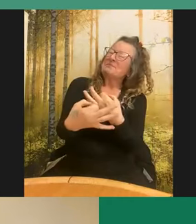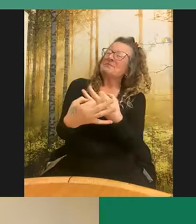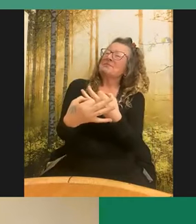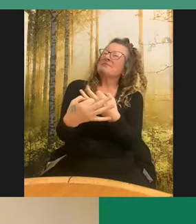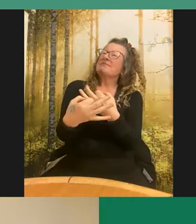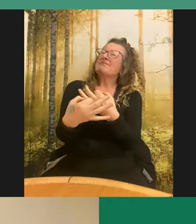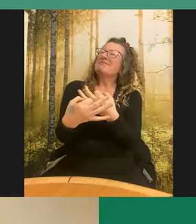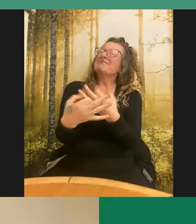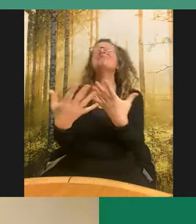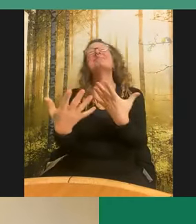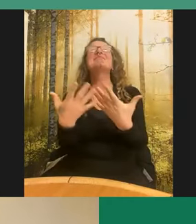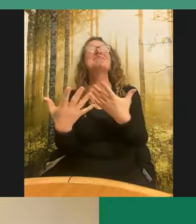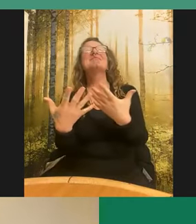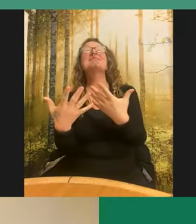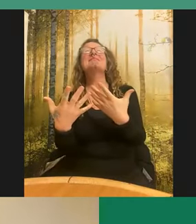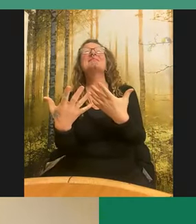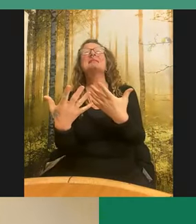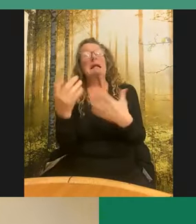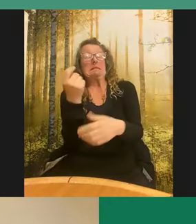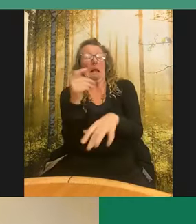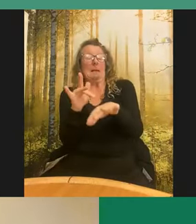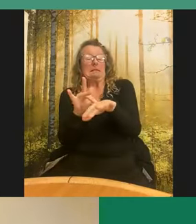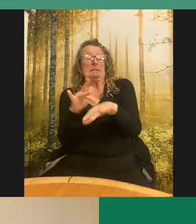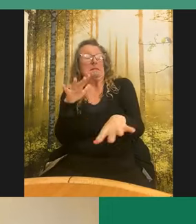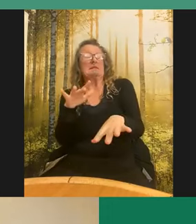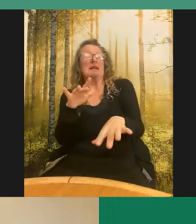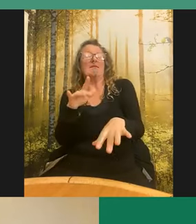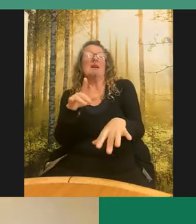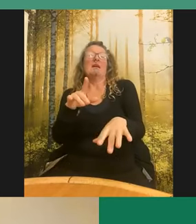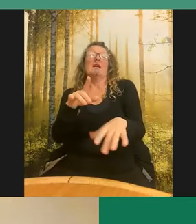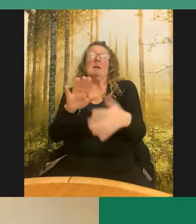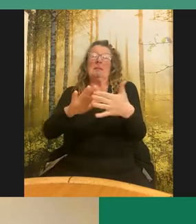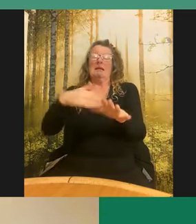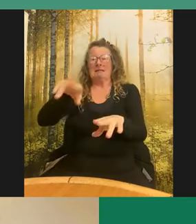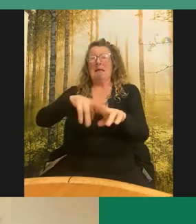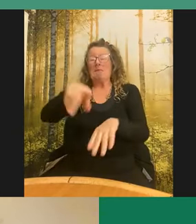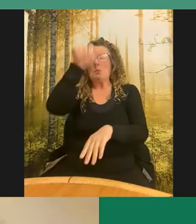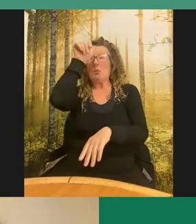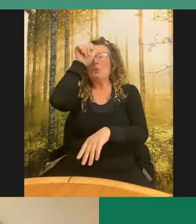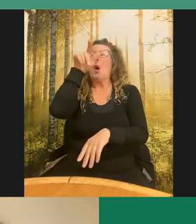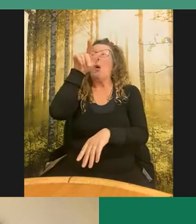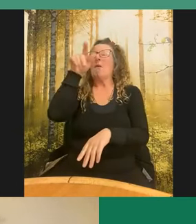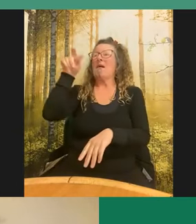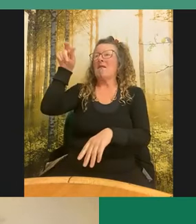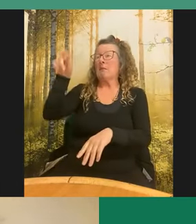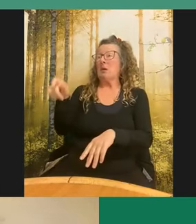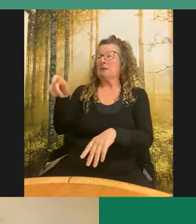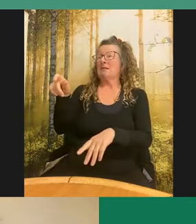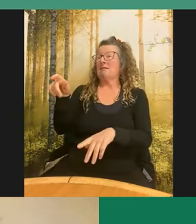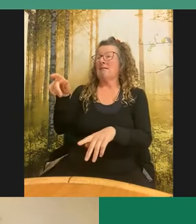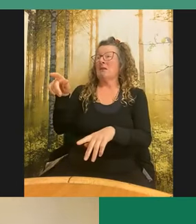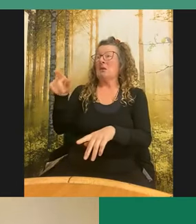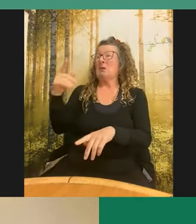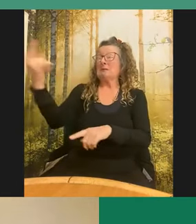bit of a different, I guess it's a bit of a sensitive one for a lot of people, because if anybody knows of anyone that has come, when I say from the Commonwealth, but maybe on the other